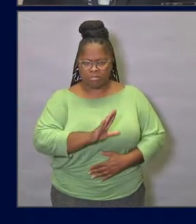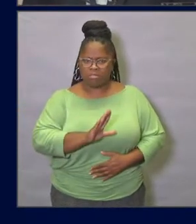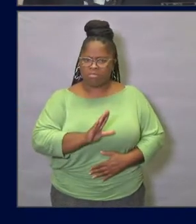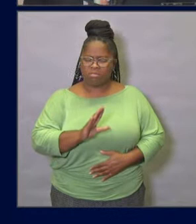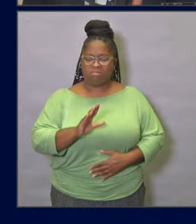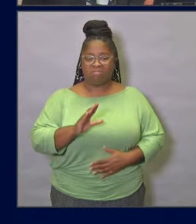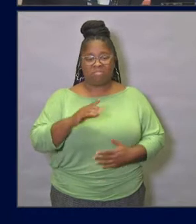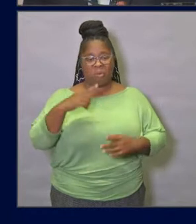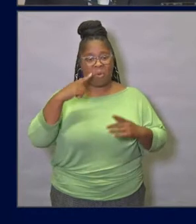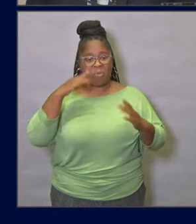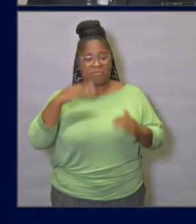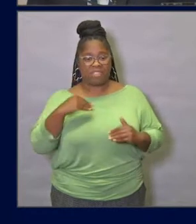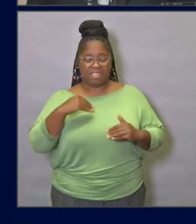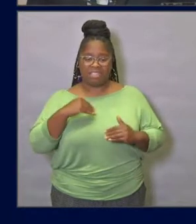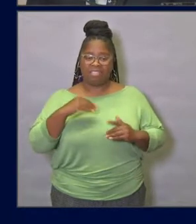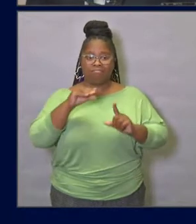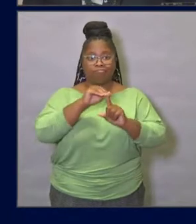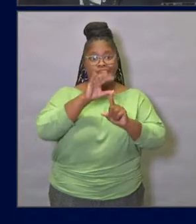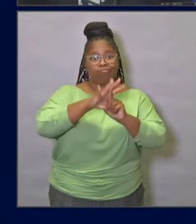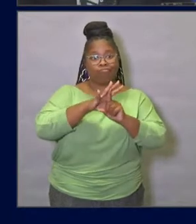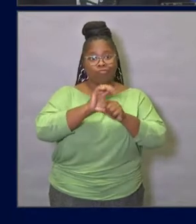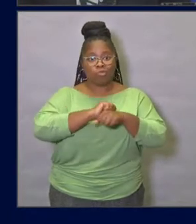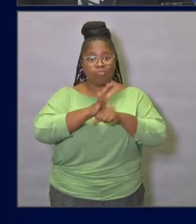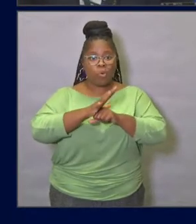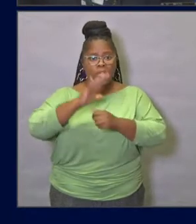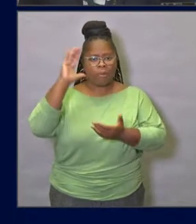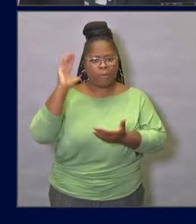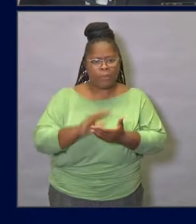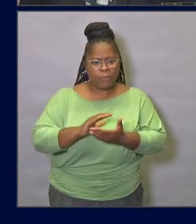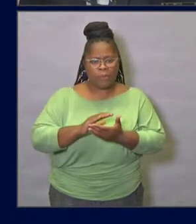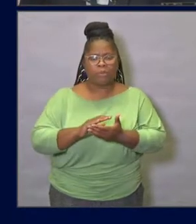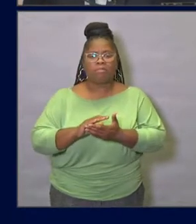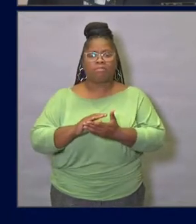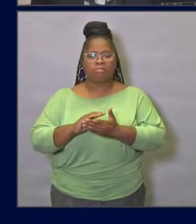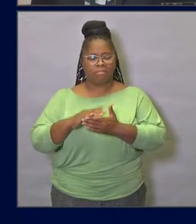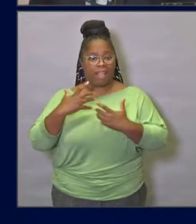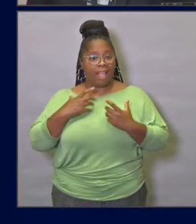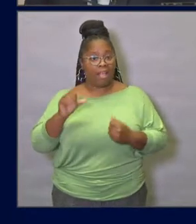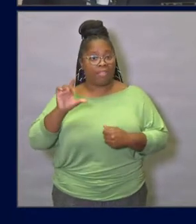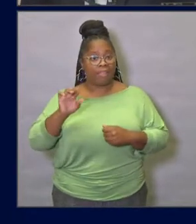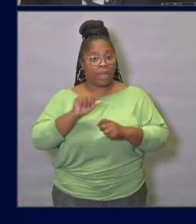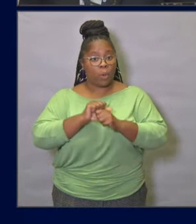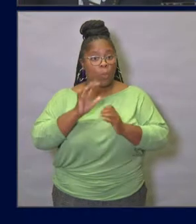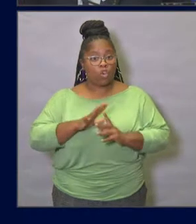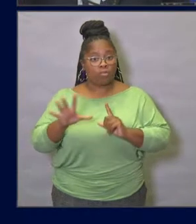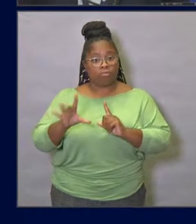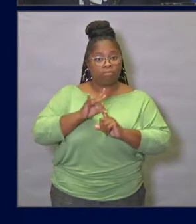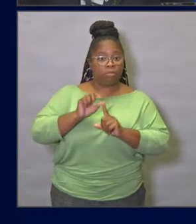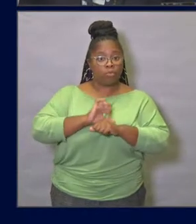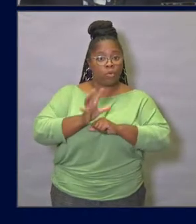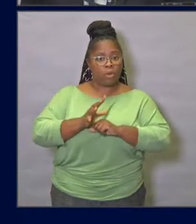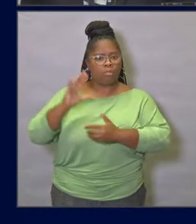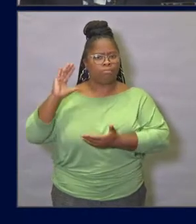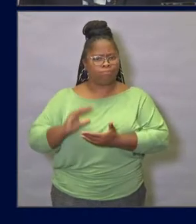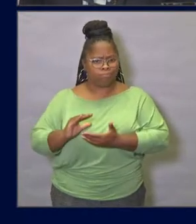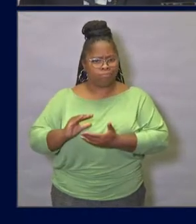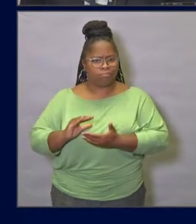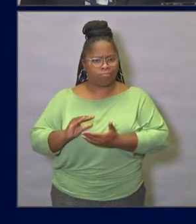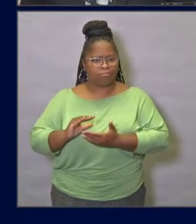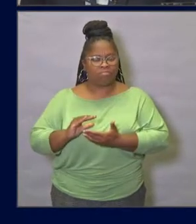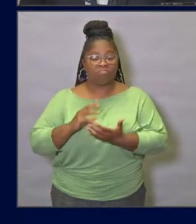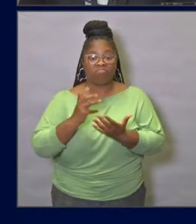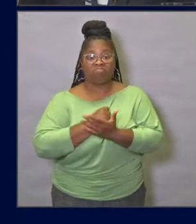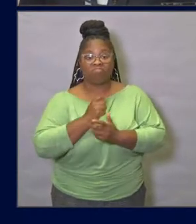reduced exposures and, of course, reduced cases. I do want to take this moment to thank all of the healthcare workers across